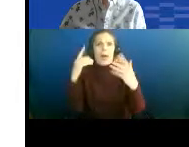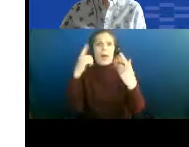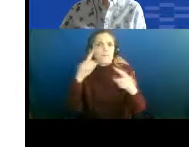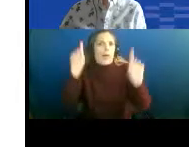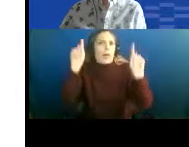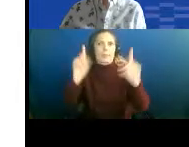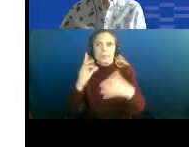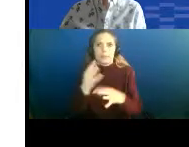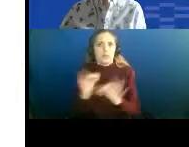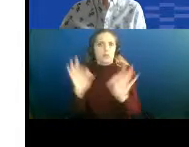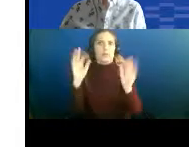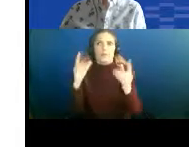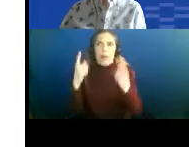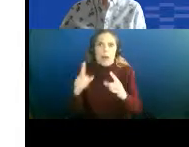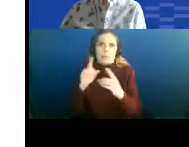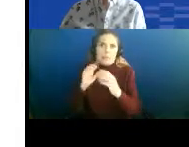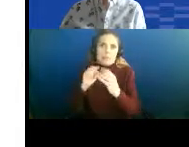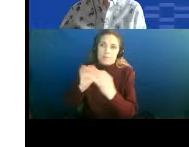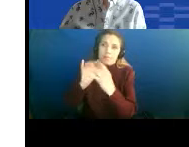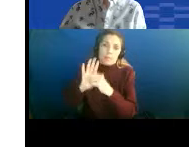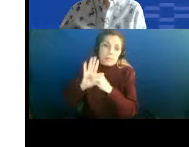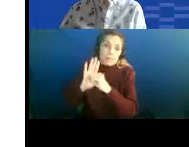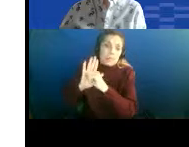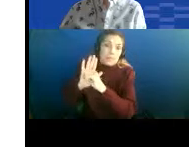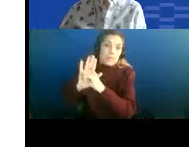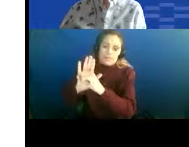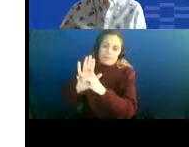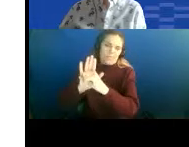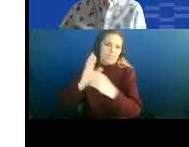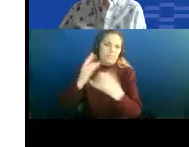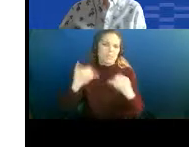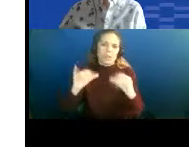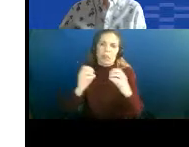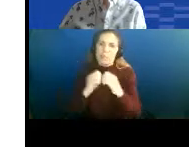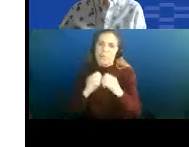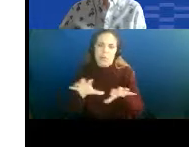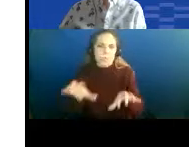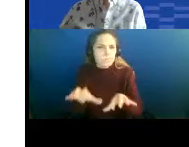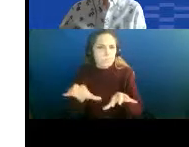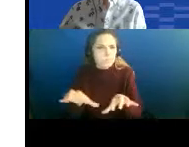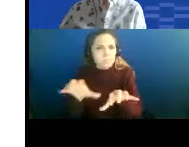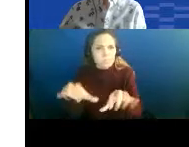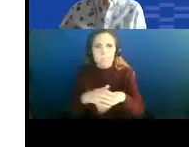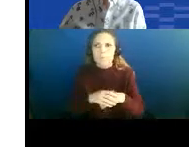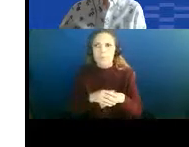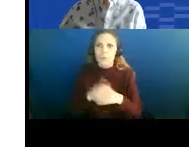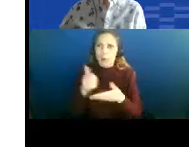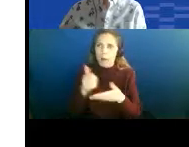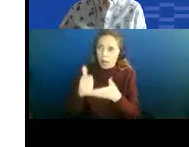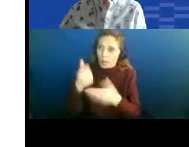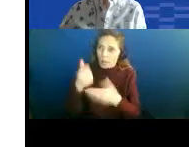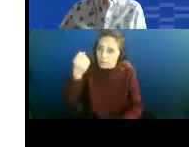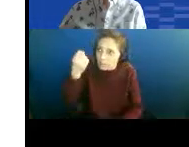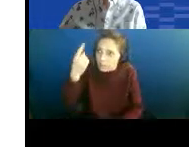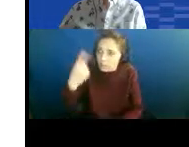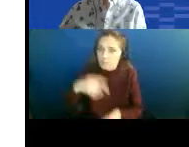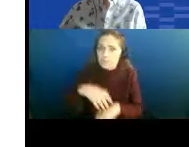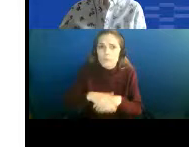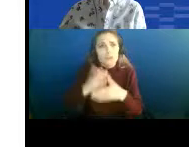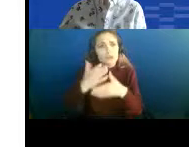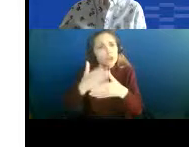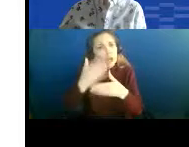to be done developing a greater understanding and sharing of existing knowledge and experiences among